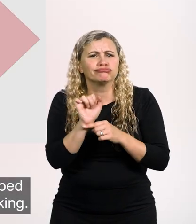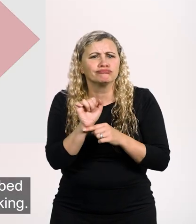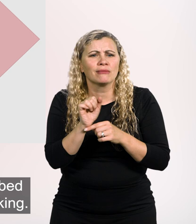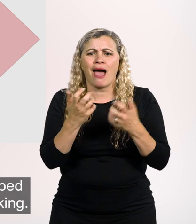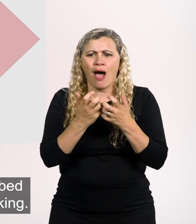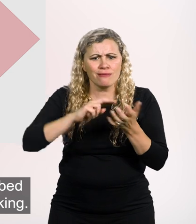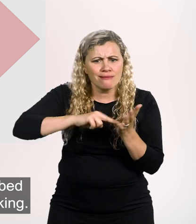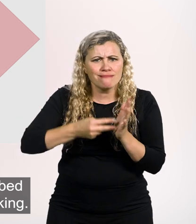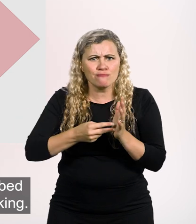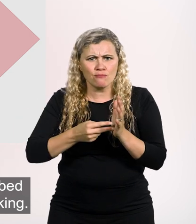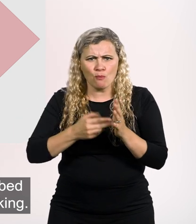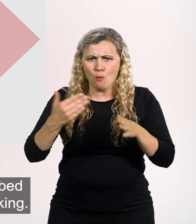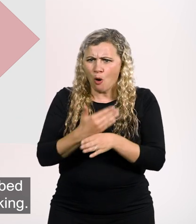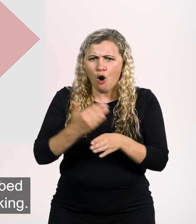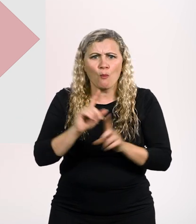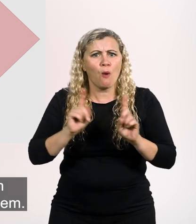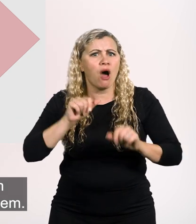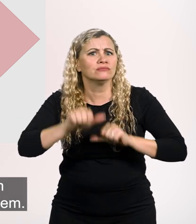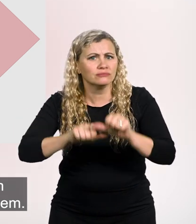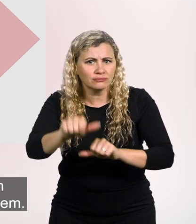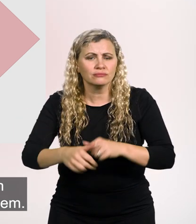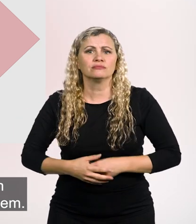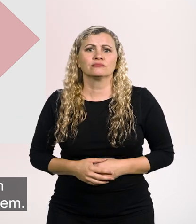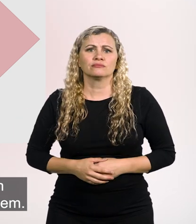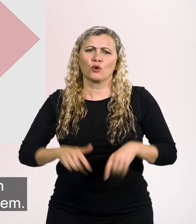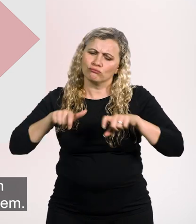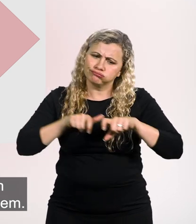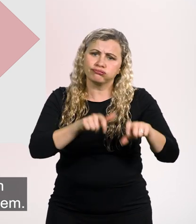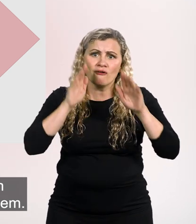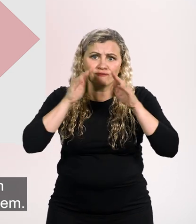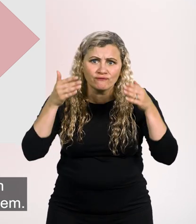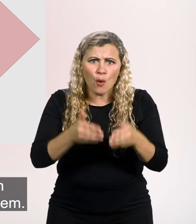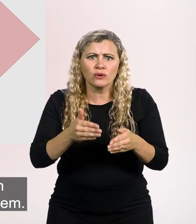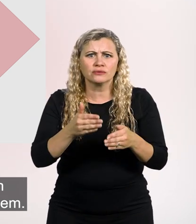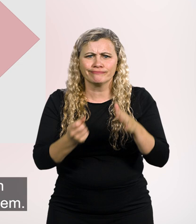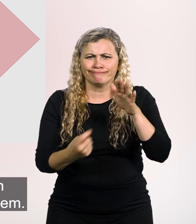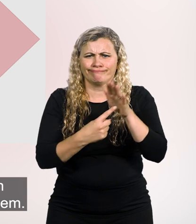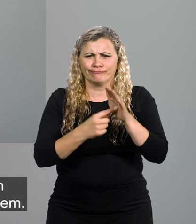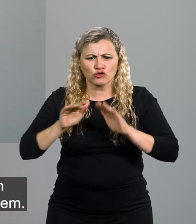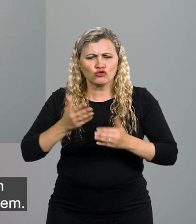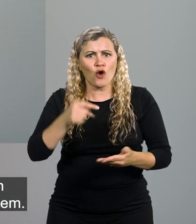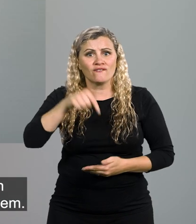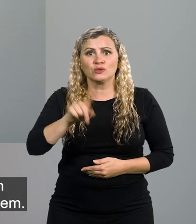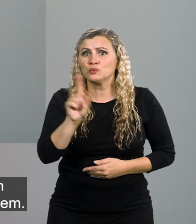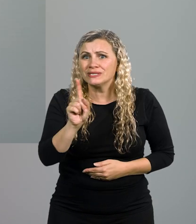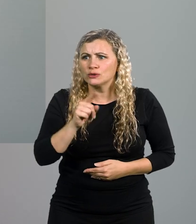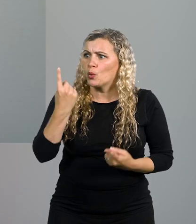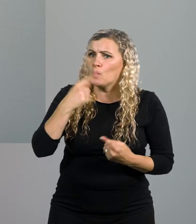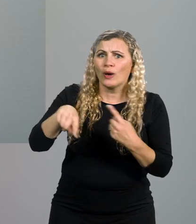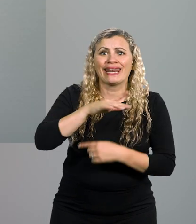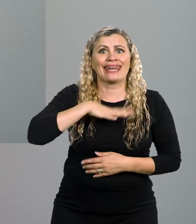preventative and whole system working we will also continue to focus on core services for those that need